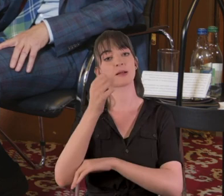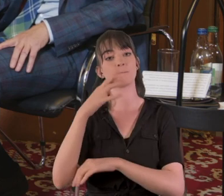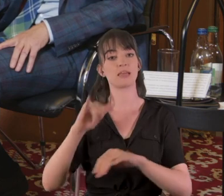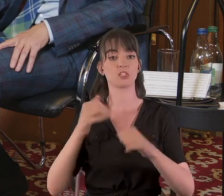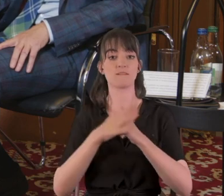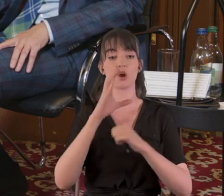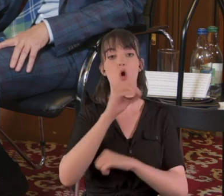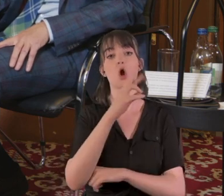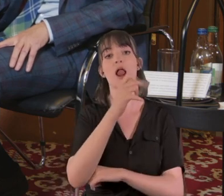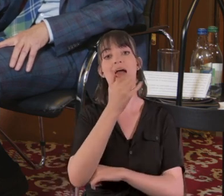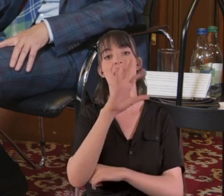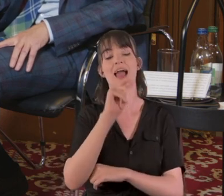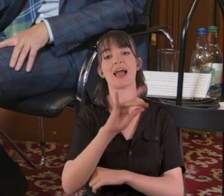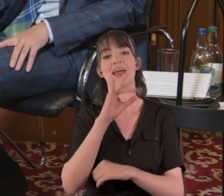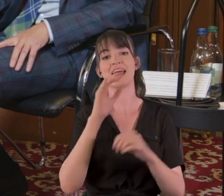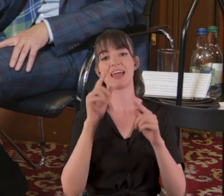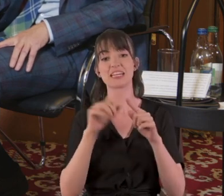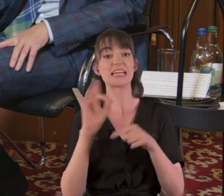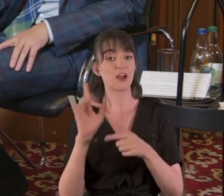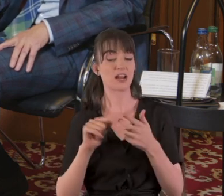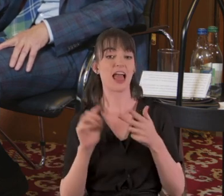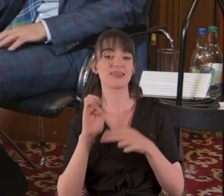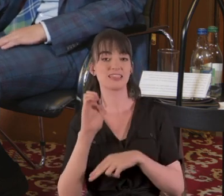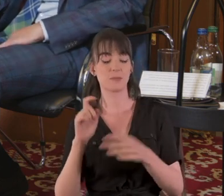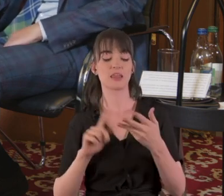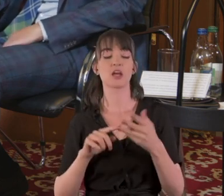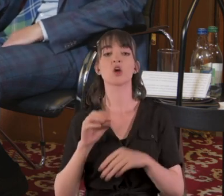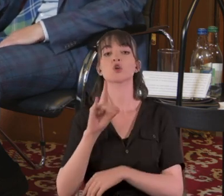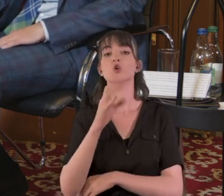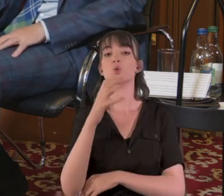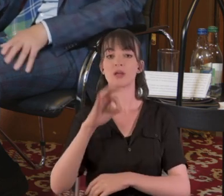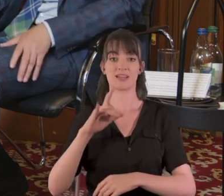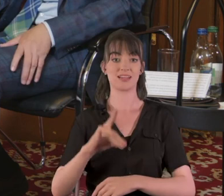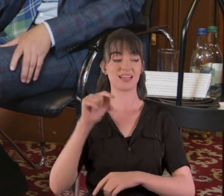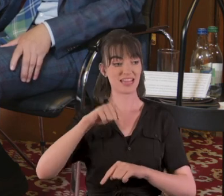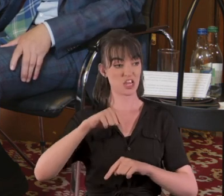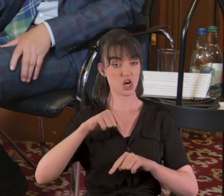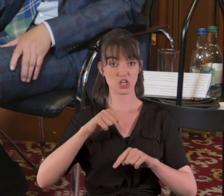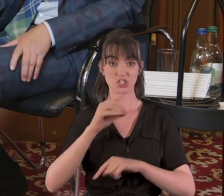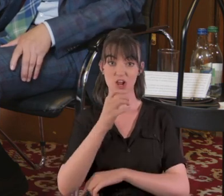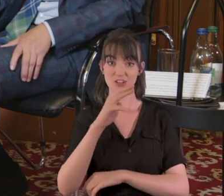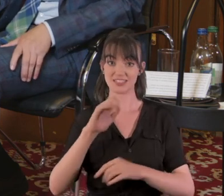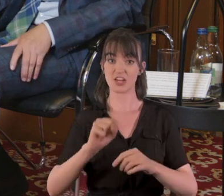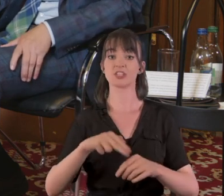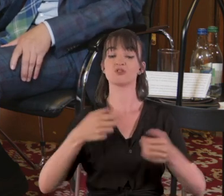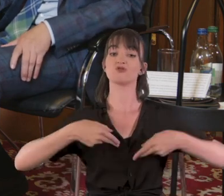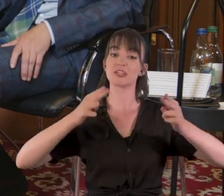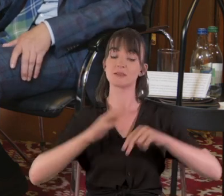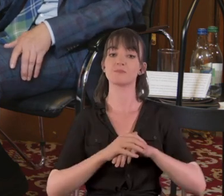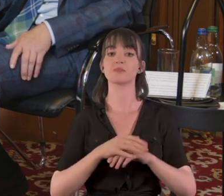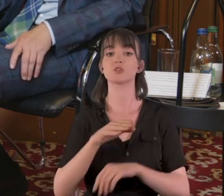in the archives, to Hugh Shields and everyone here in Dawson Street. To the